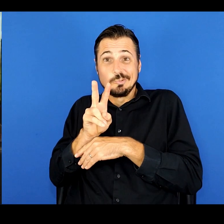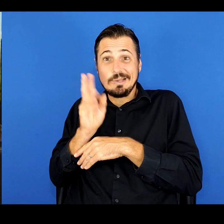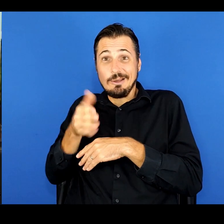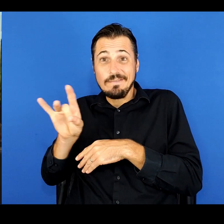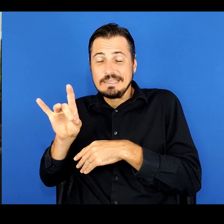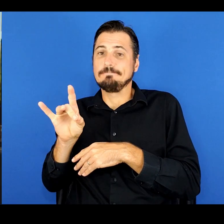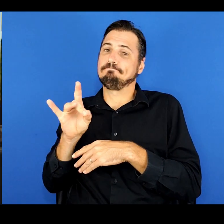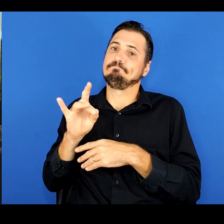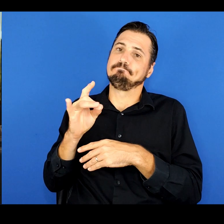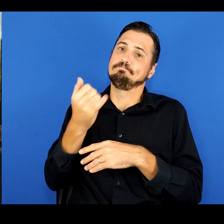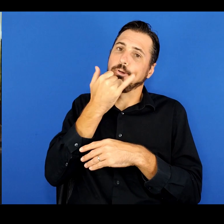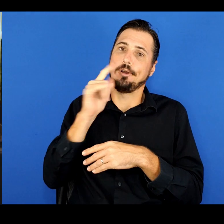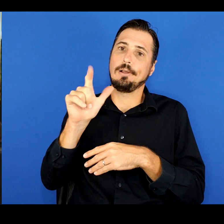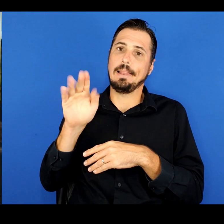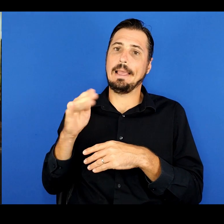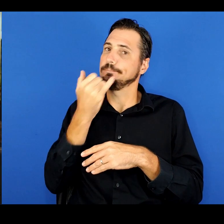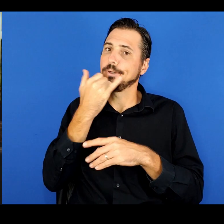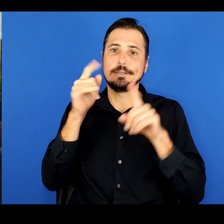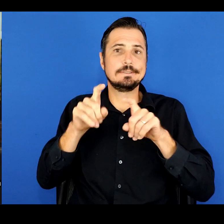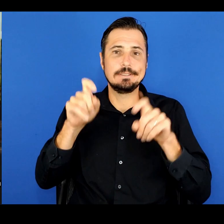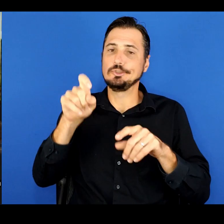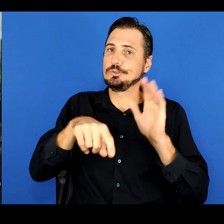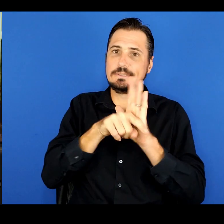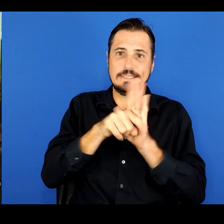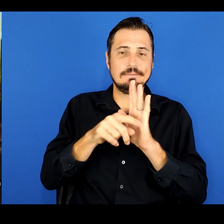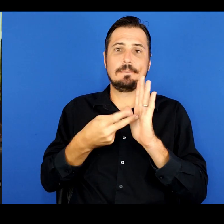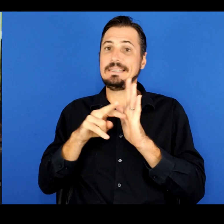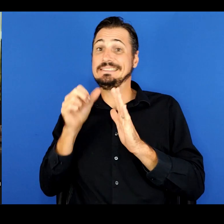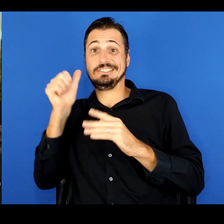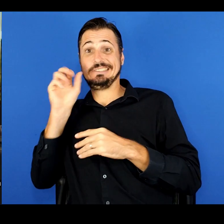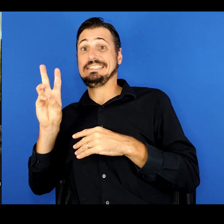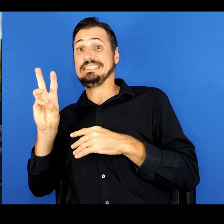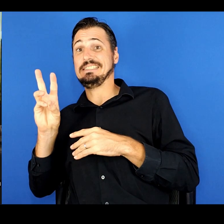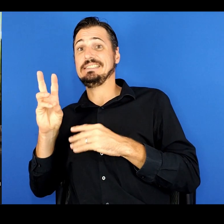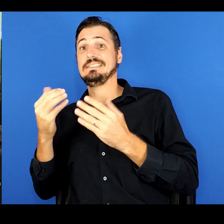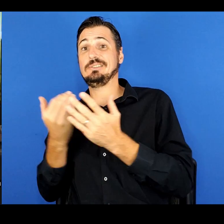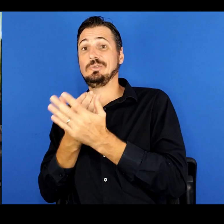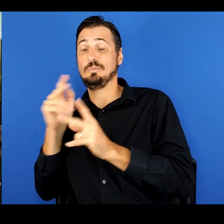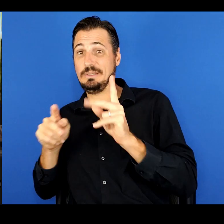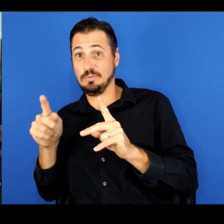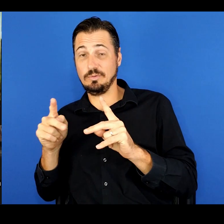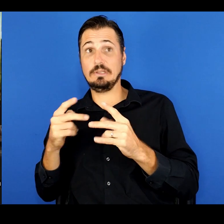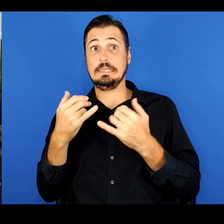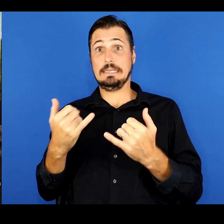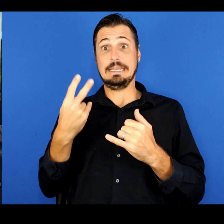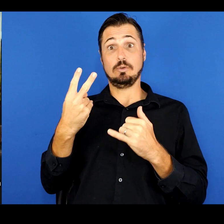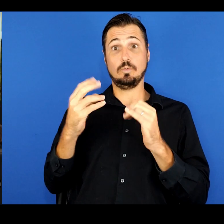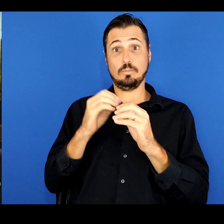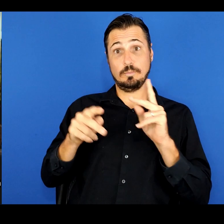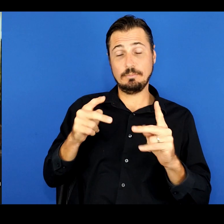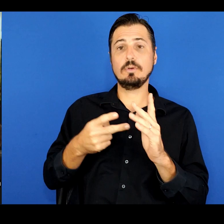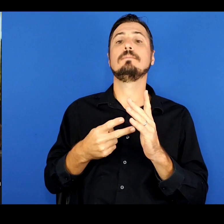been reported as negative, so our total for Sunday was 6 new cases. With today's new cases, this brings our total active